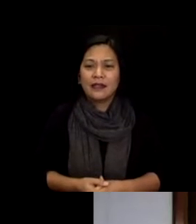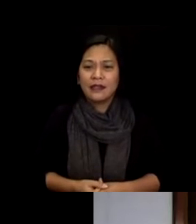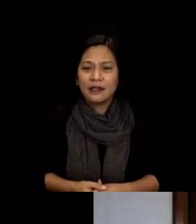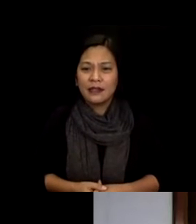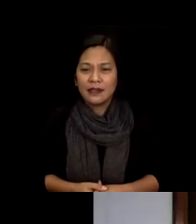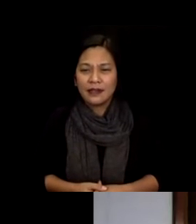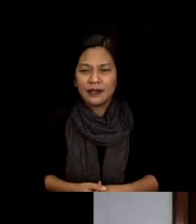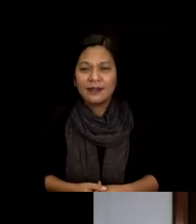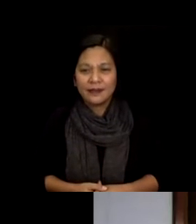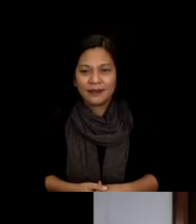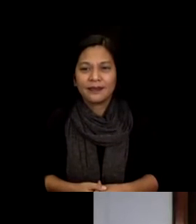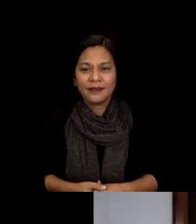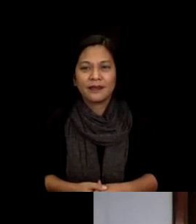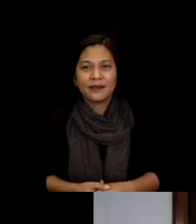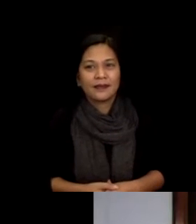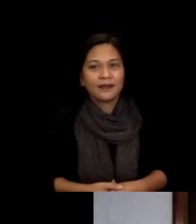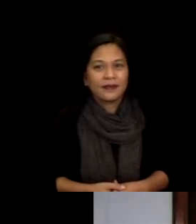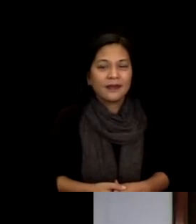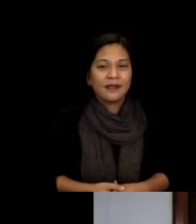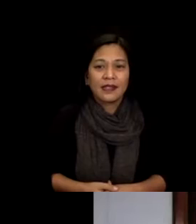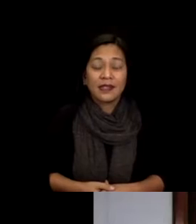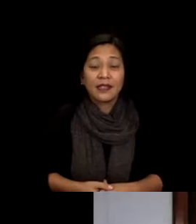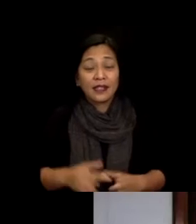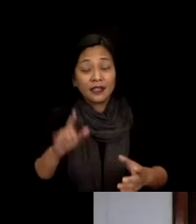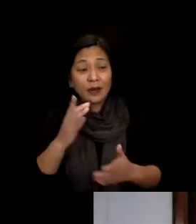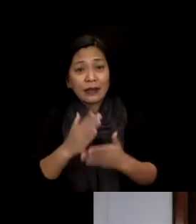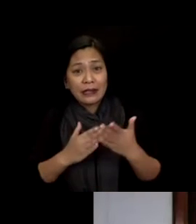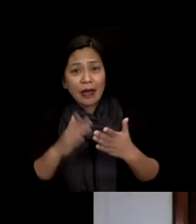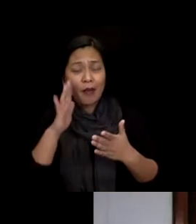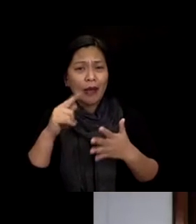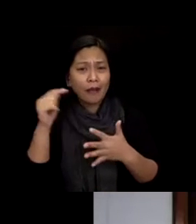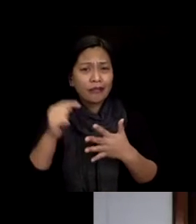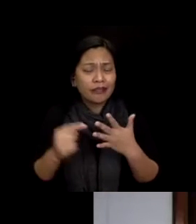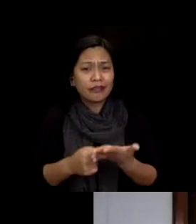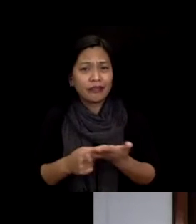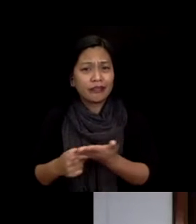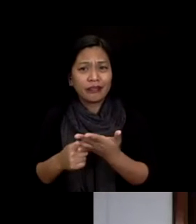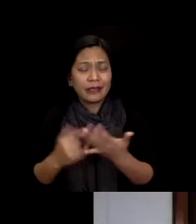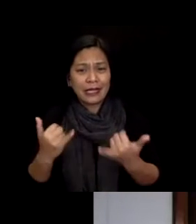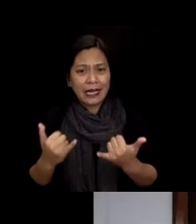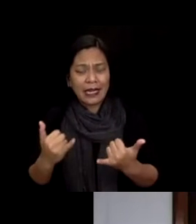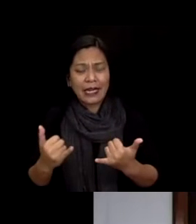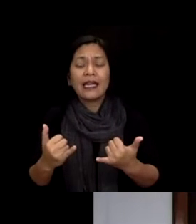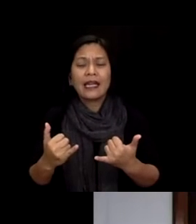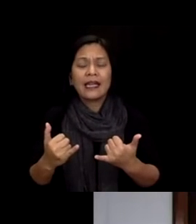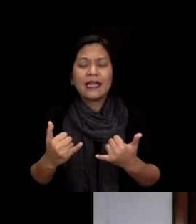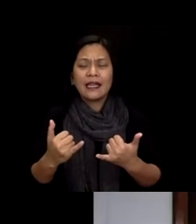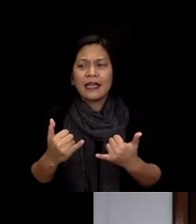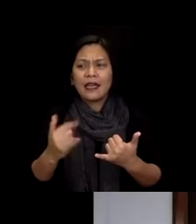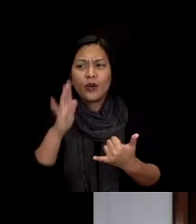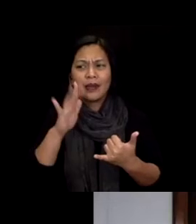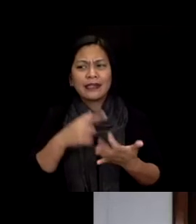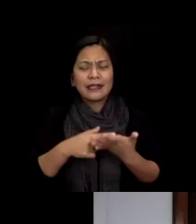but some of the stuff I will talk about, I hope today, if there's time, some of the challenges with festivals